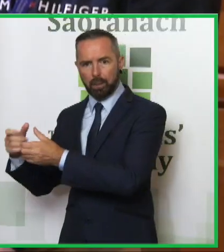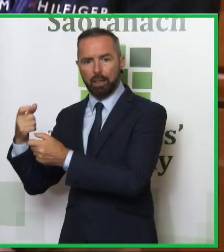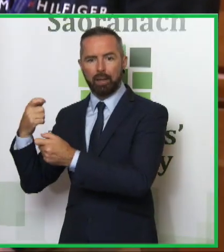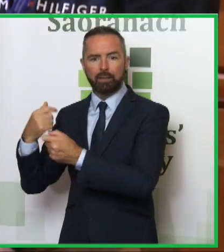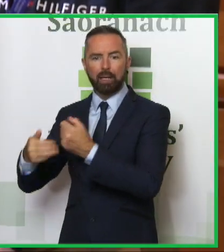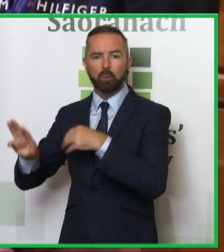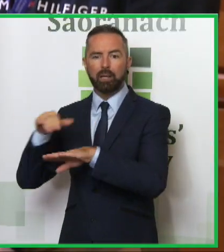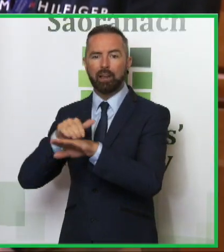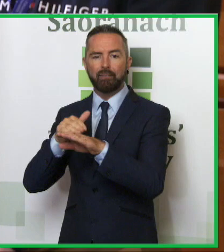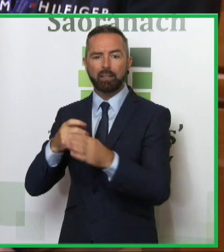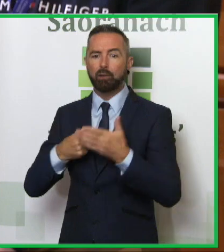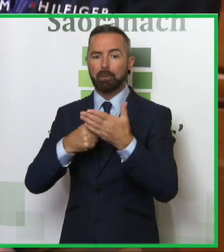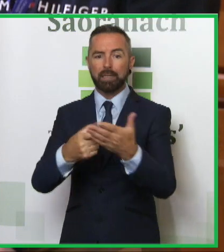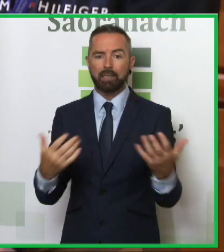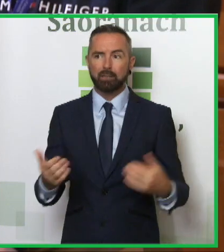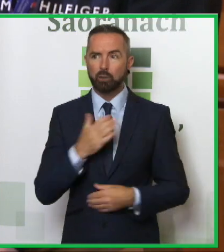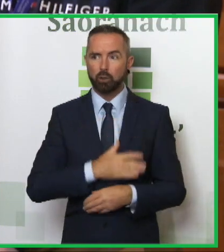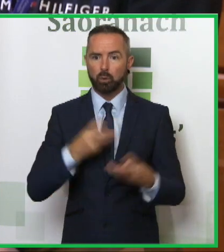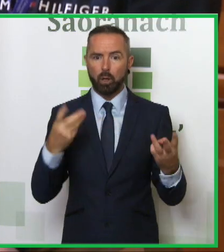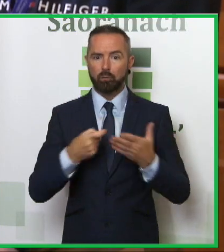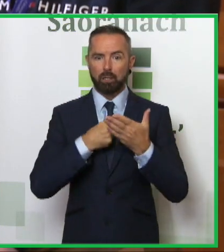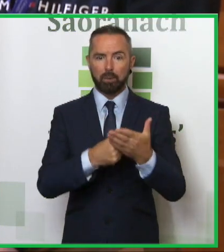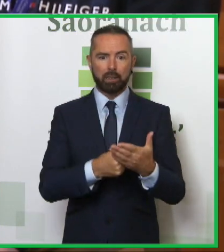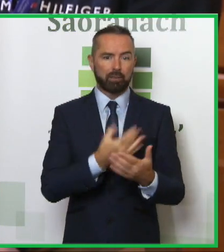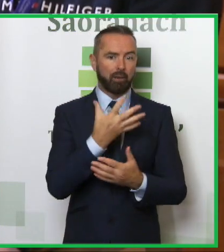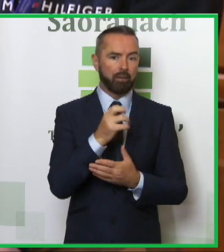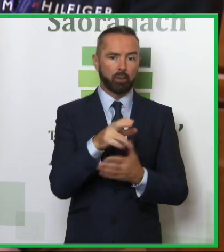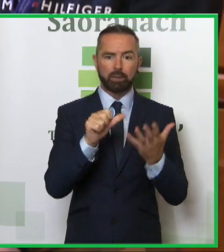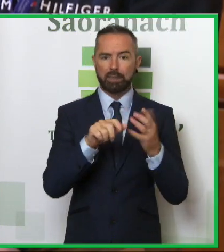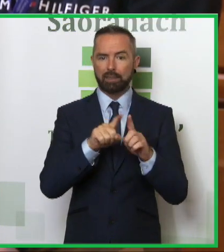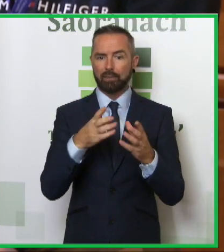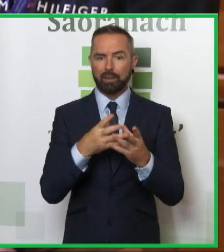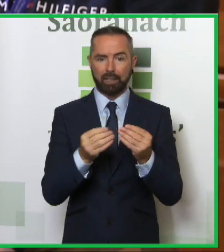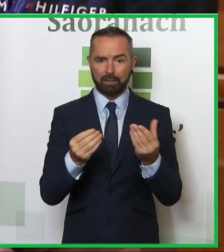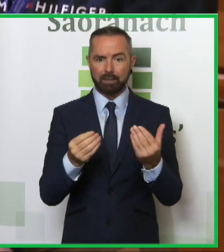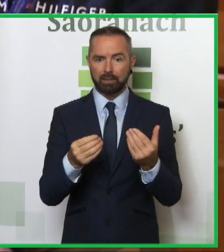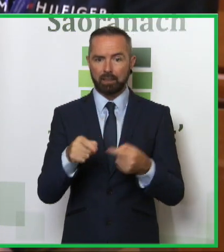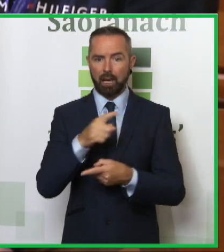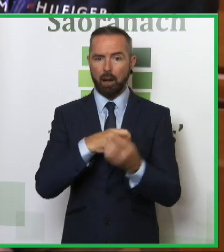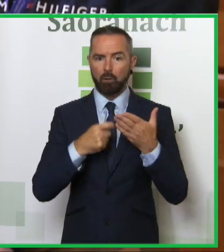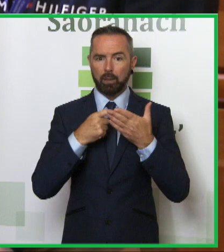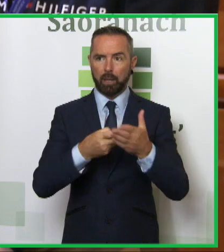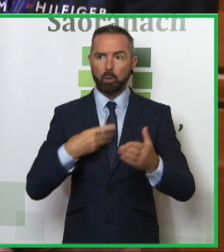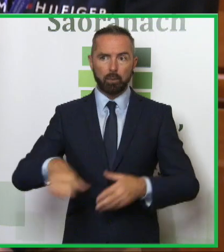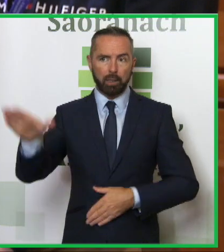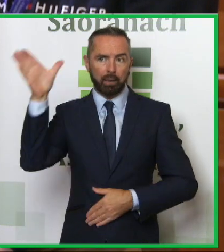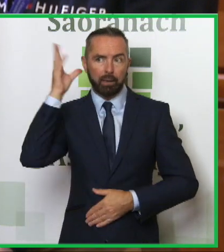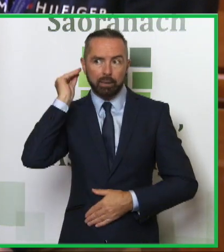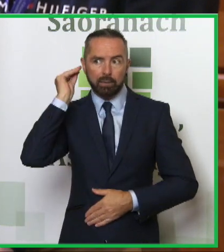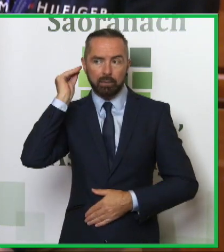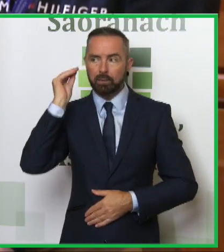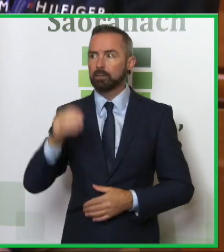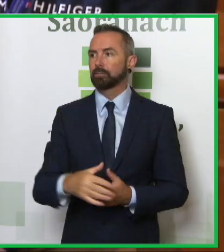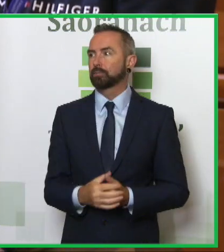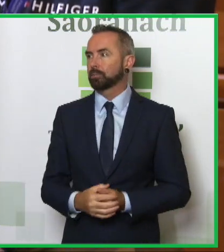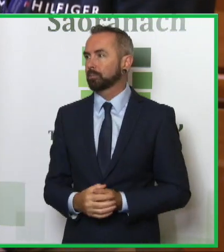We only want to recommend 10 things or 5 or 6 things so that our recommendations are actually uptaken. Is it not going to